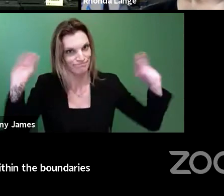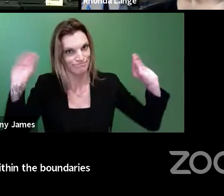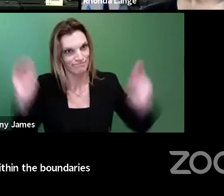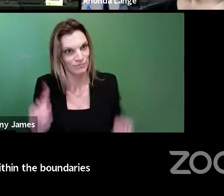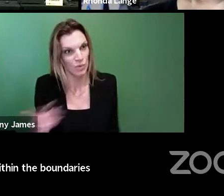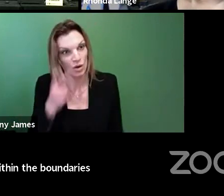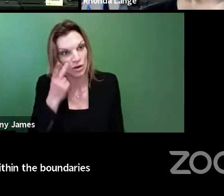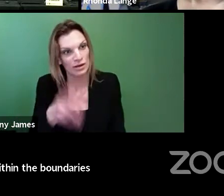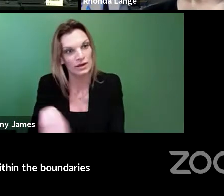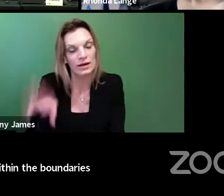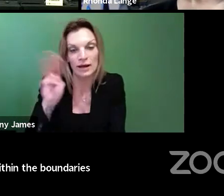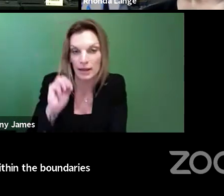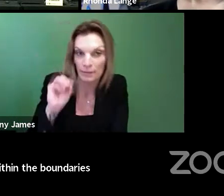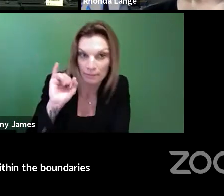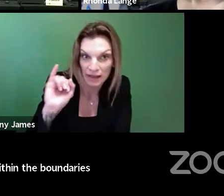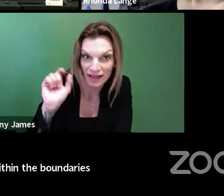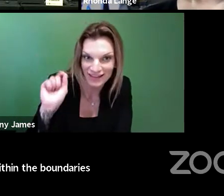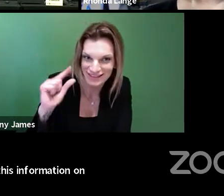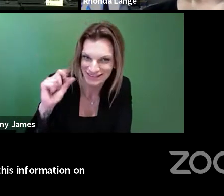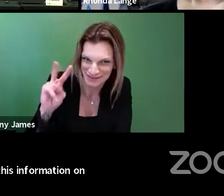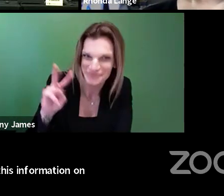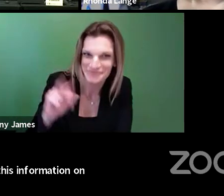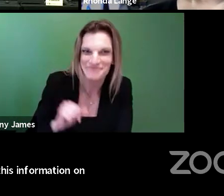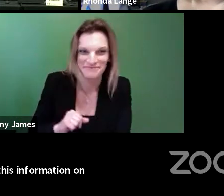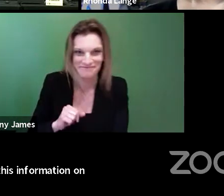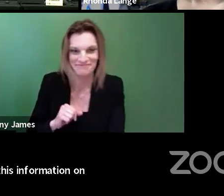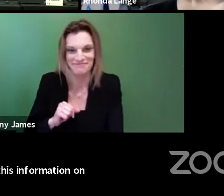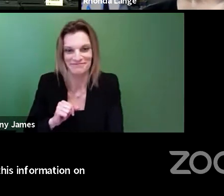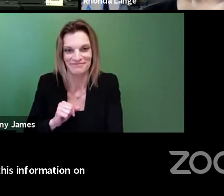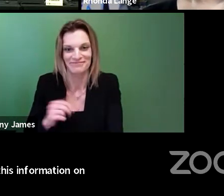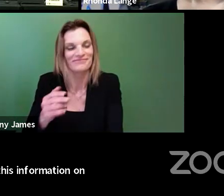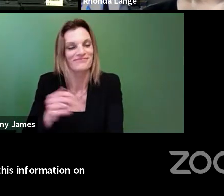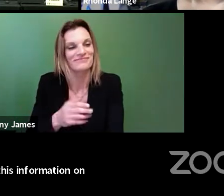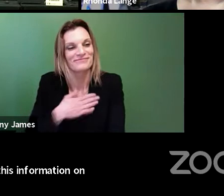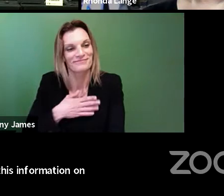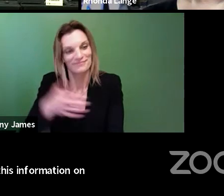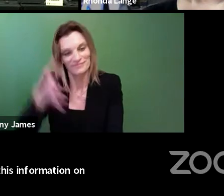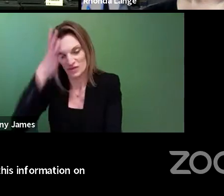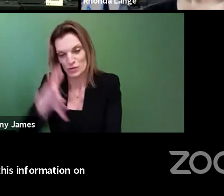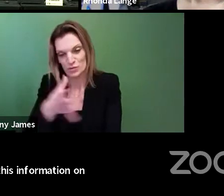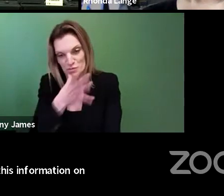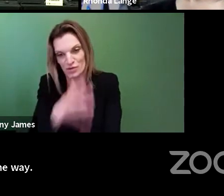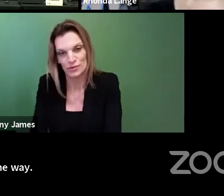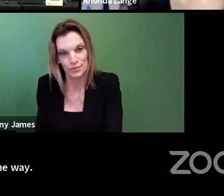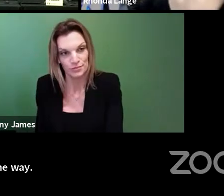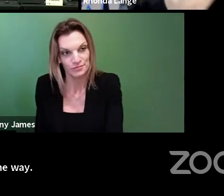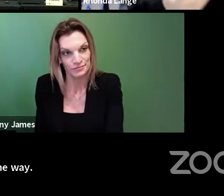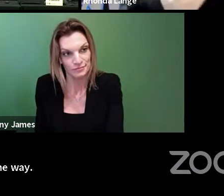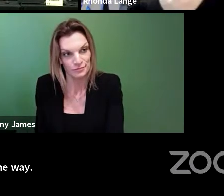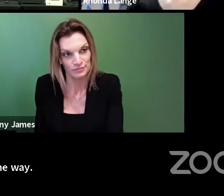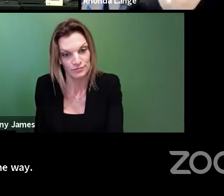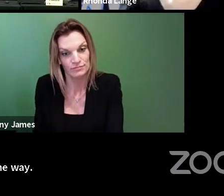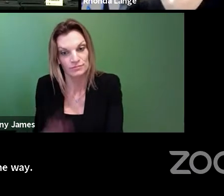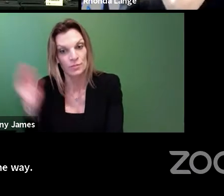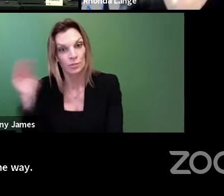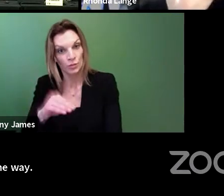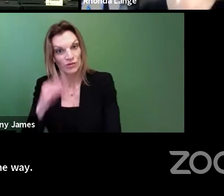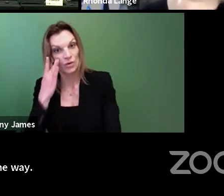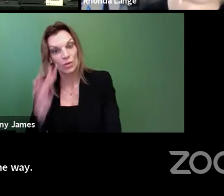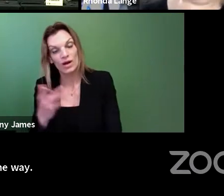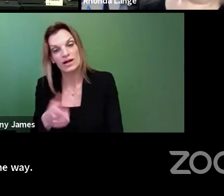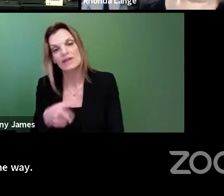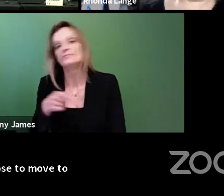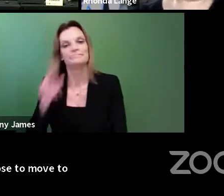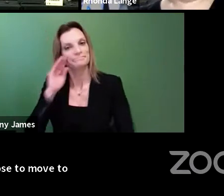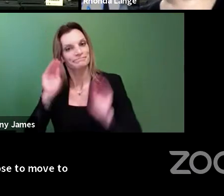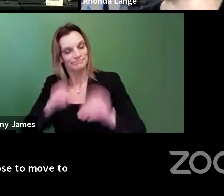on Michigan.gov, by the way. My father and mother chose to move to Michigan for the lakes and the